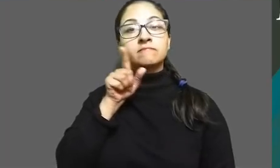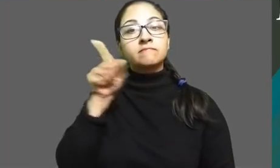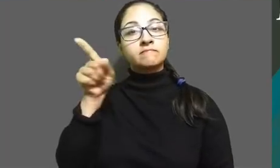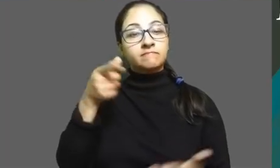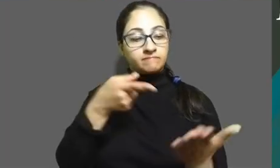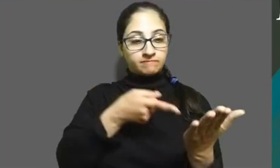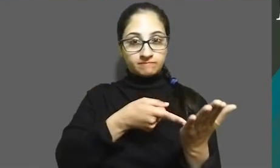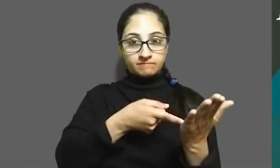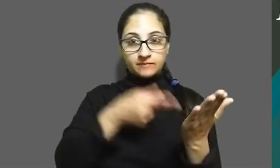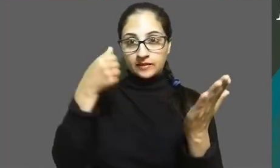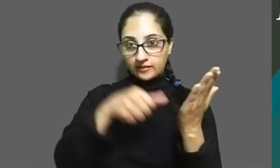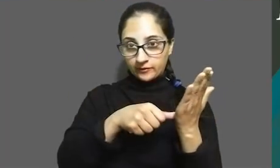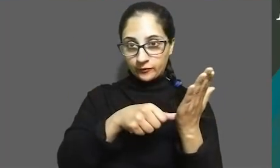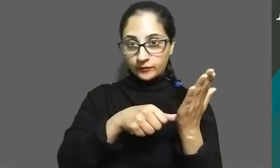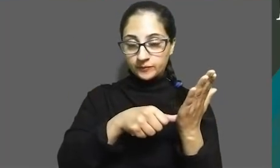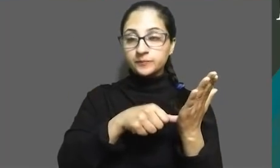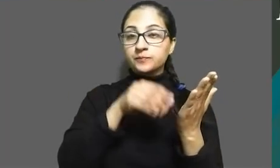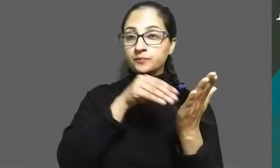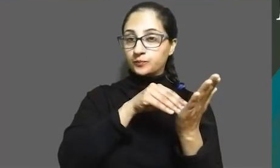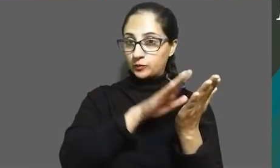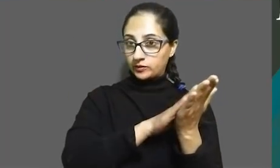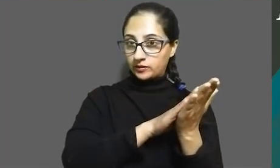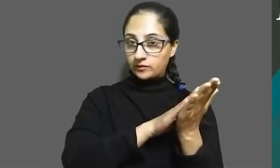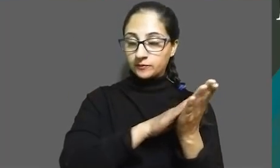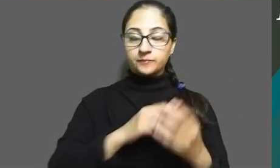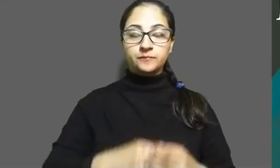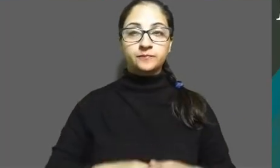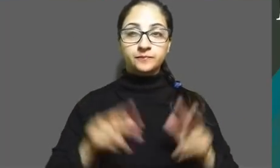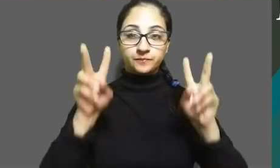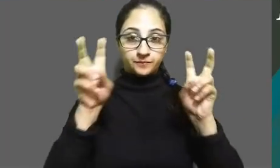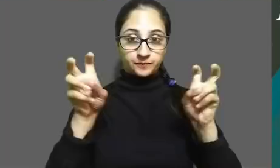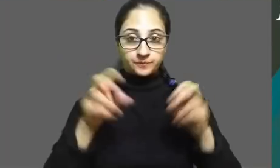Imam's Talika Mubarak in December 2020.